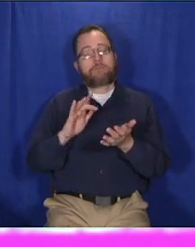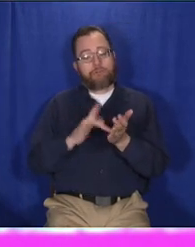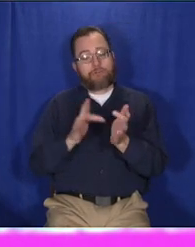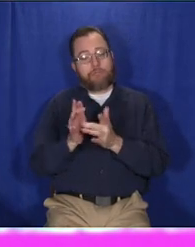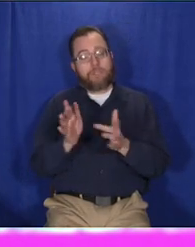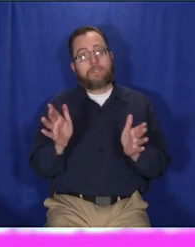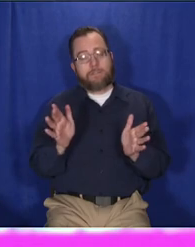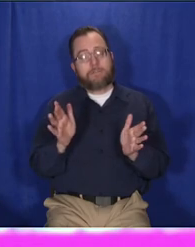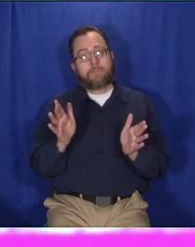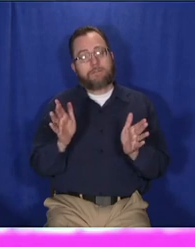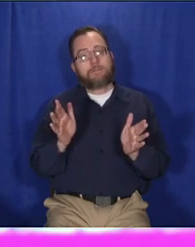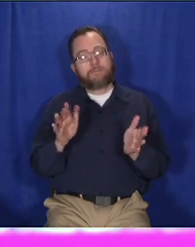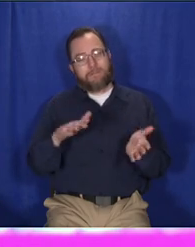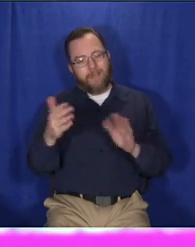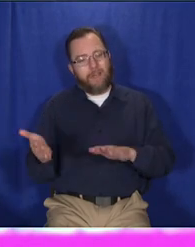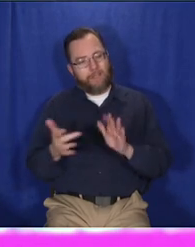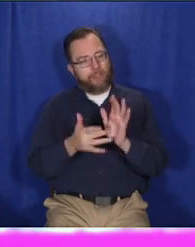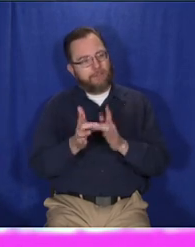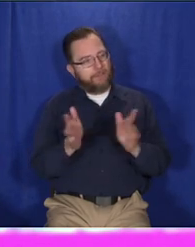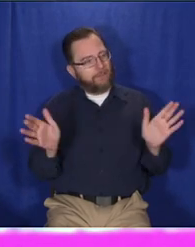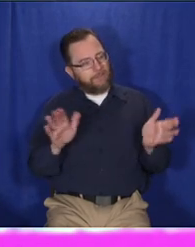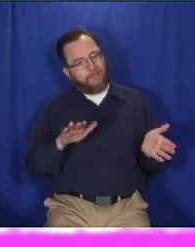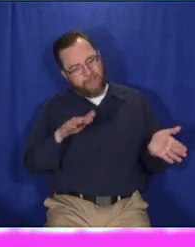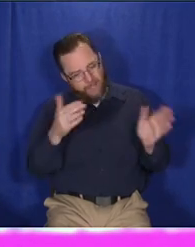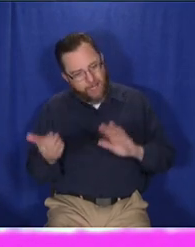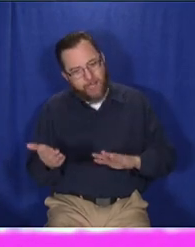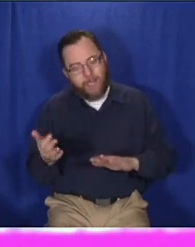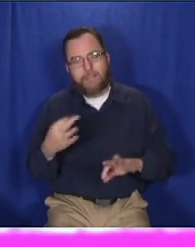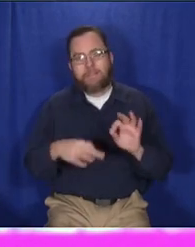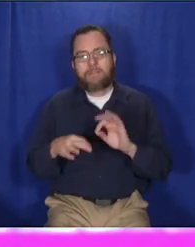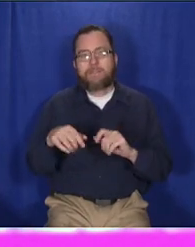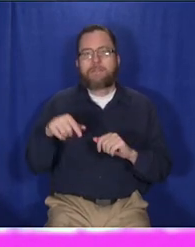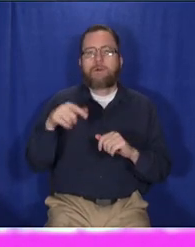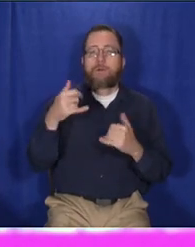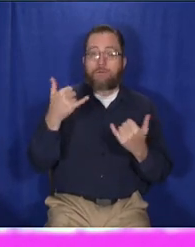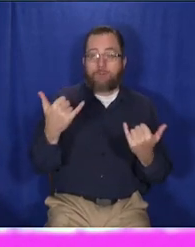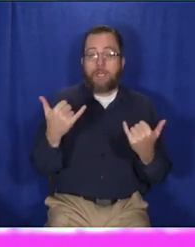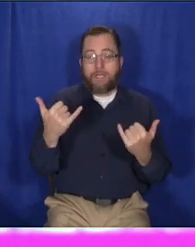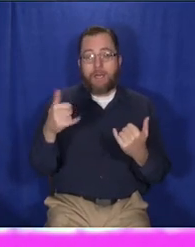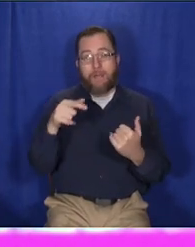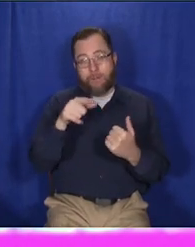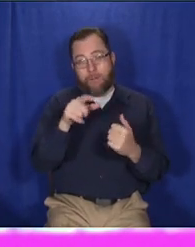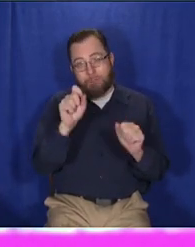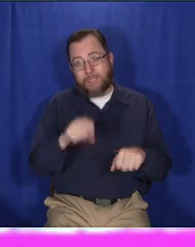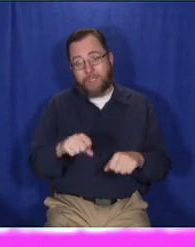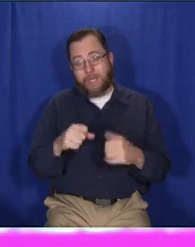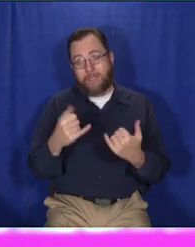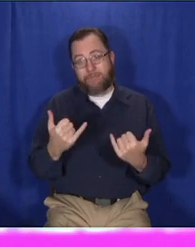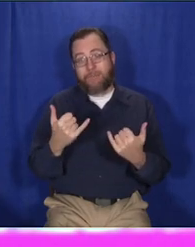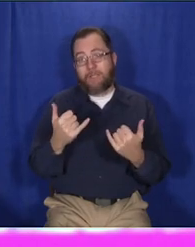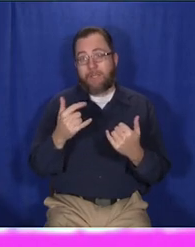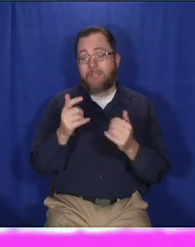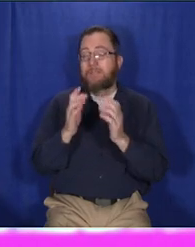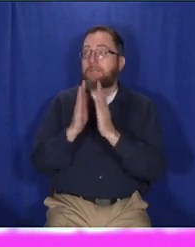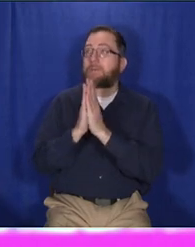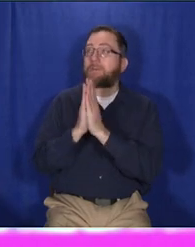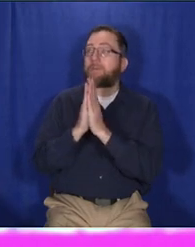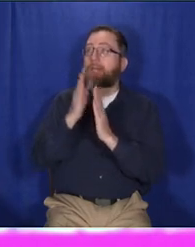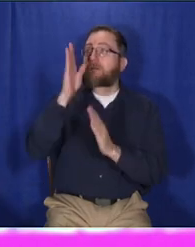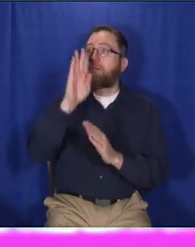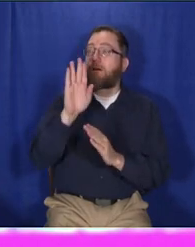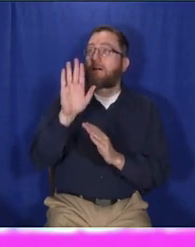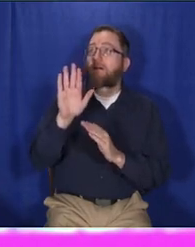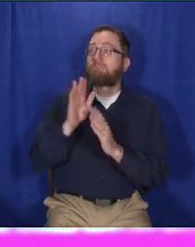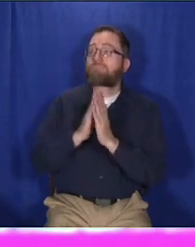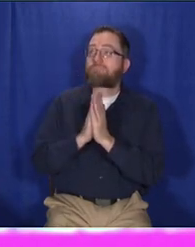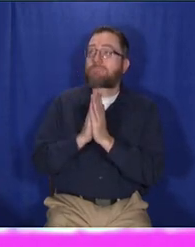And so even today, you can pray to God and you can say, God, I'm turning from my sin and I'm